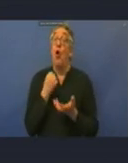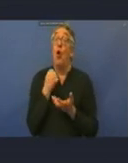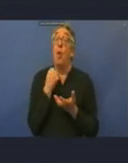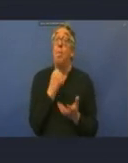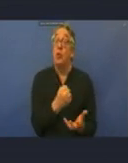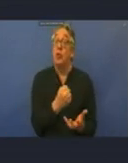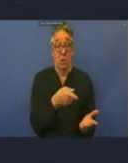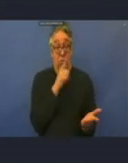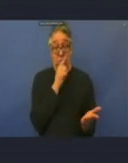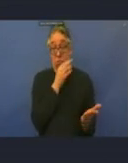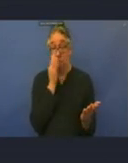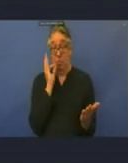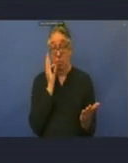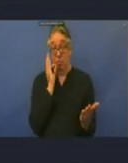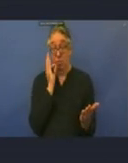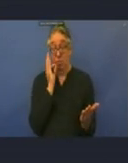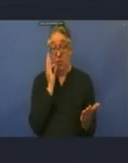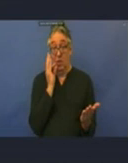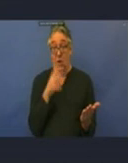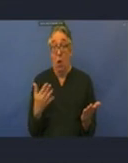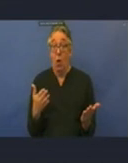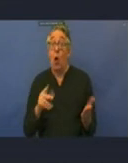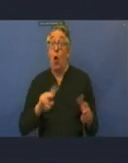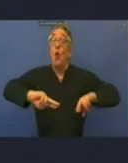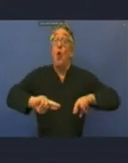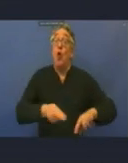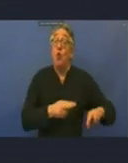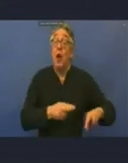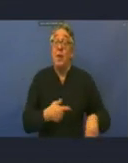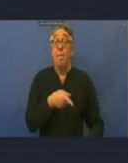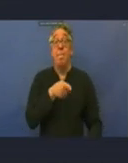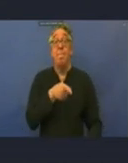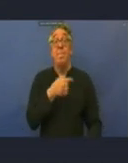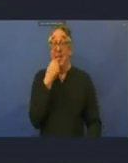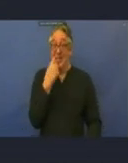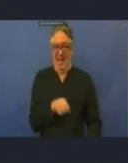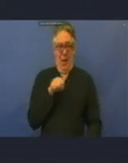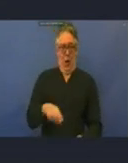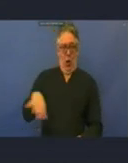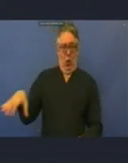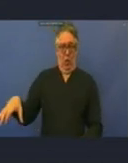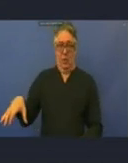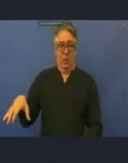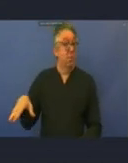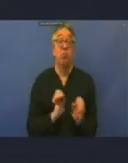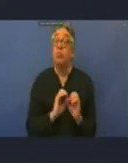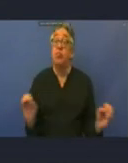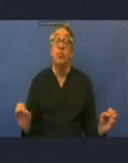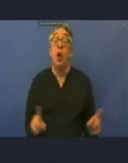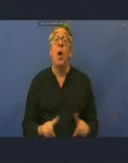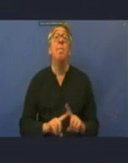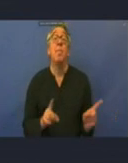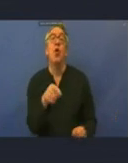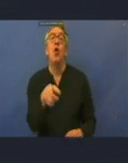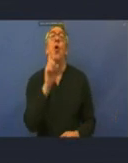even in the e-form. It will not appear in the contract. Nevertheless, it's important in order to ensure your eligibility that you